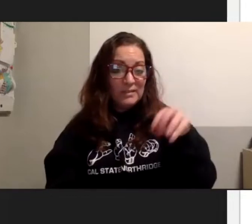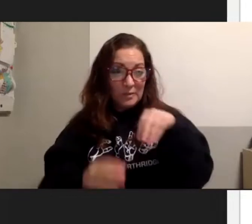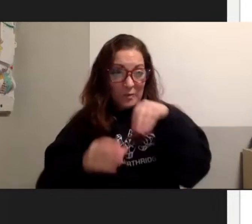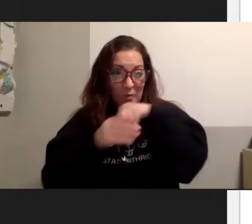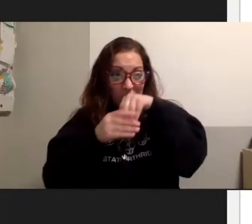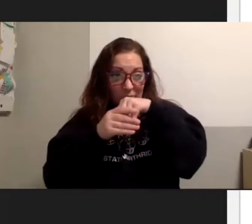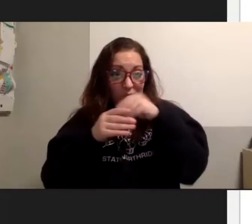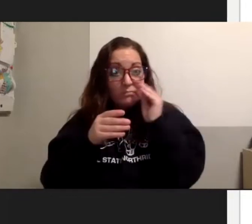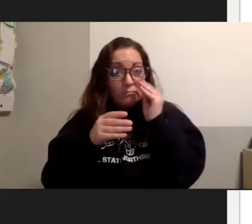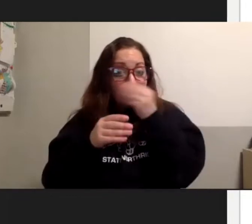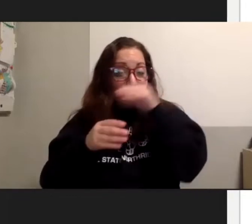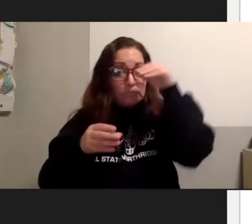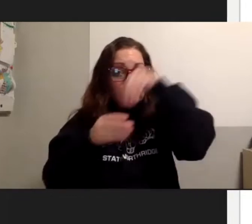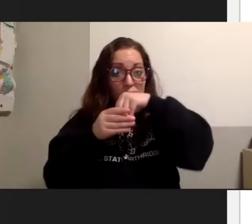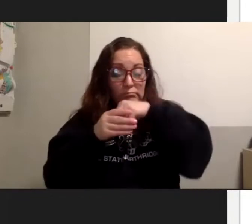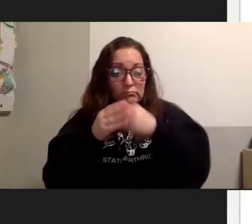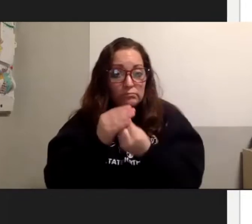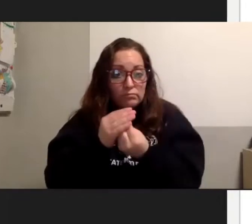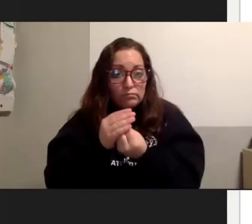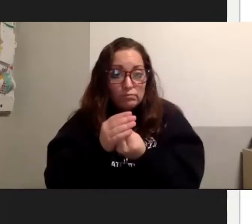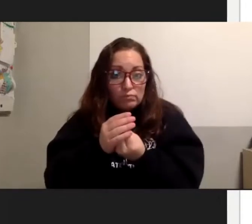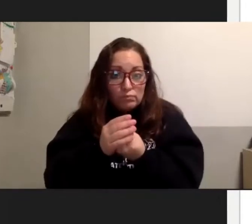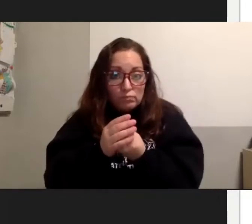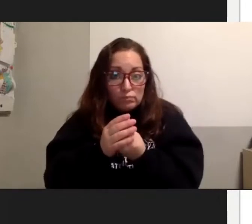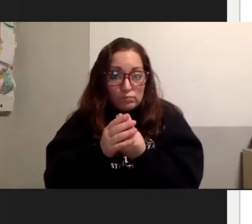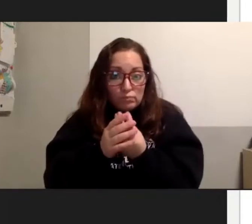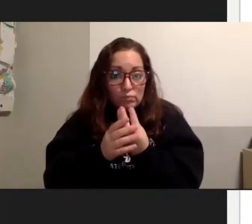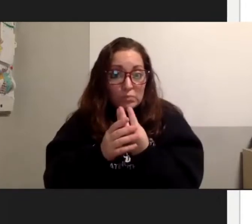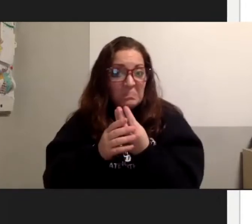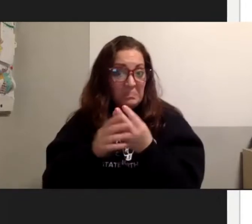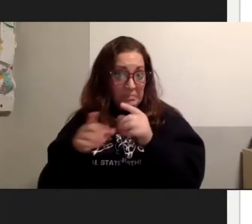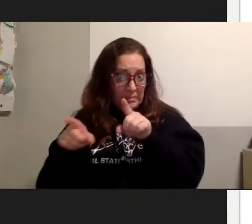The seeds grow inside the flower.